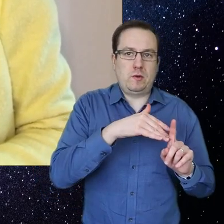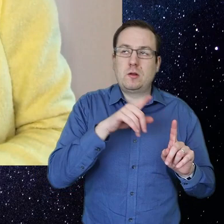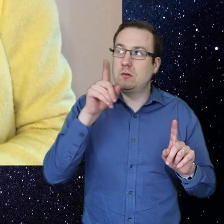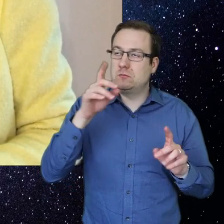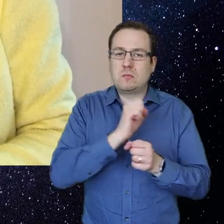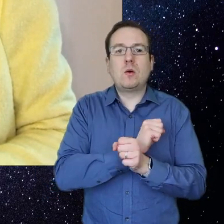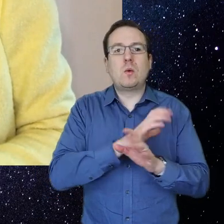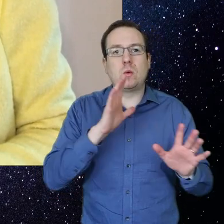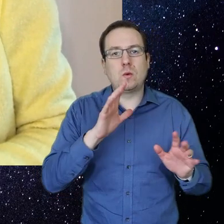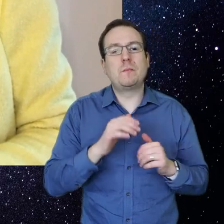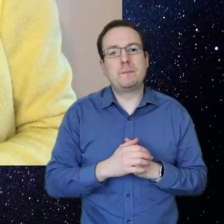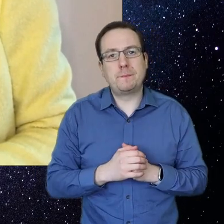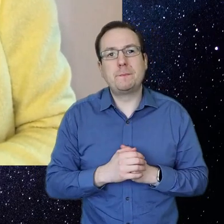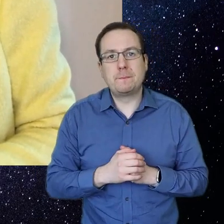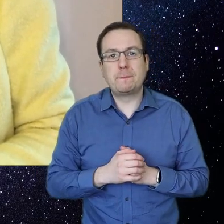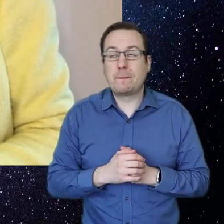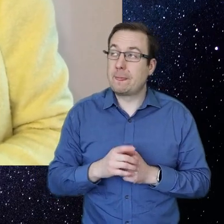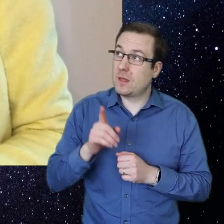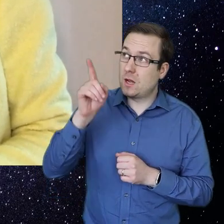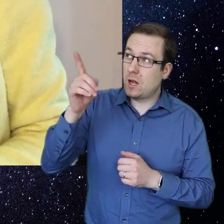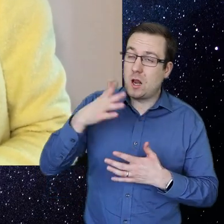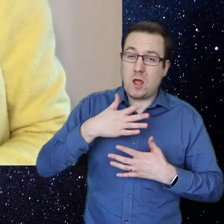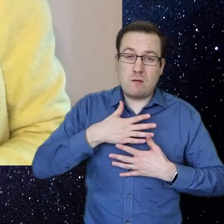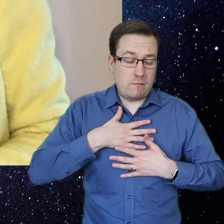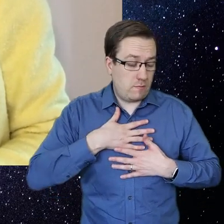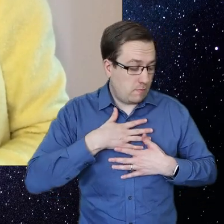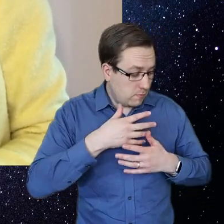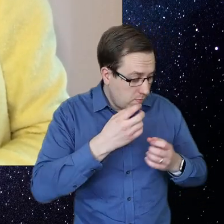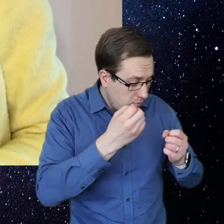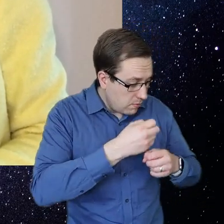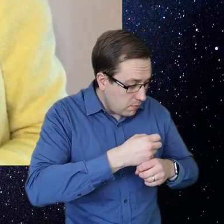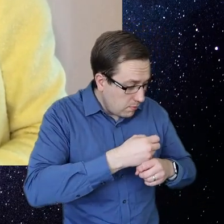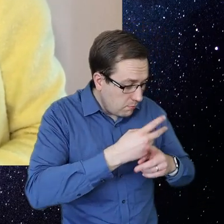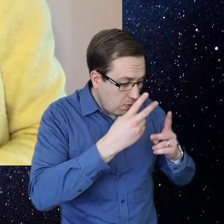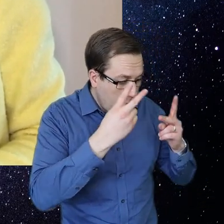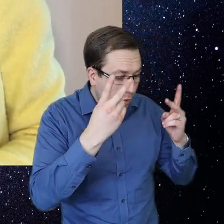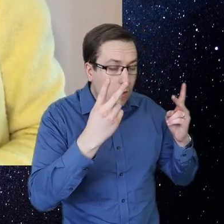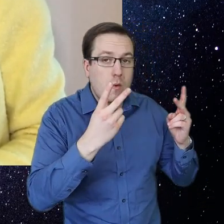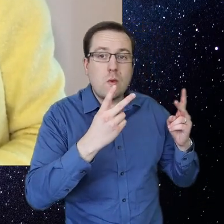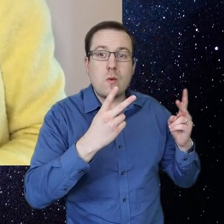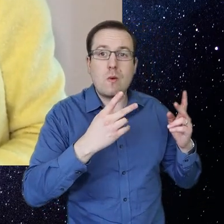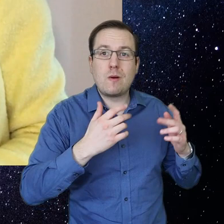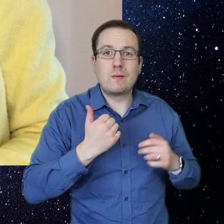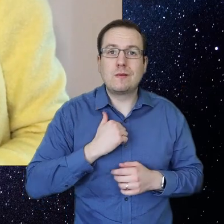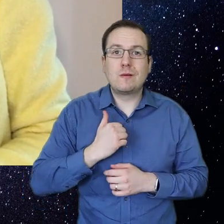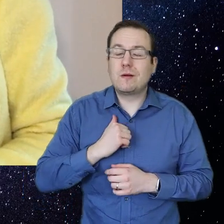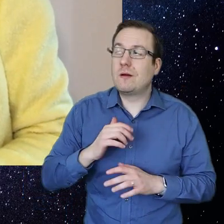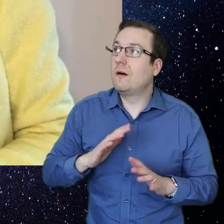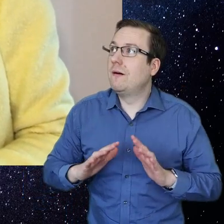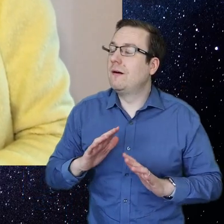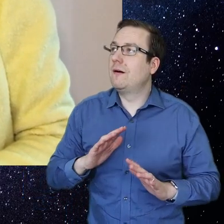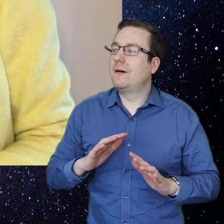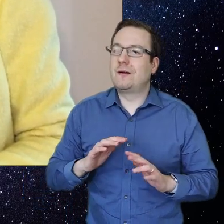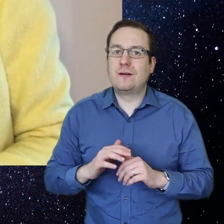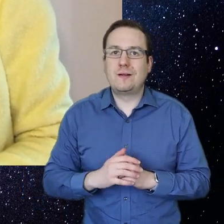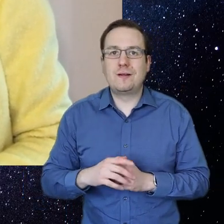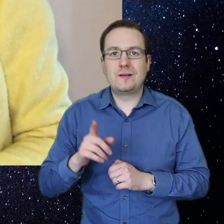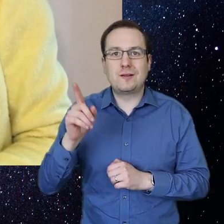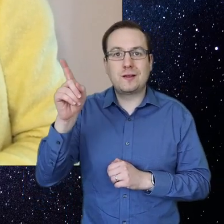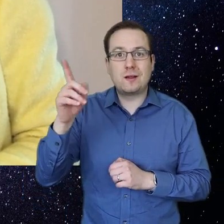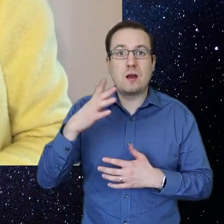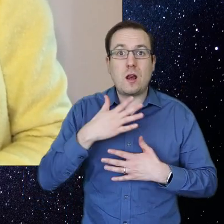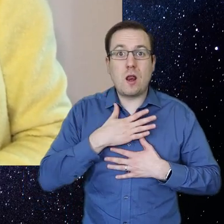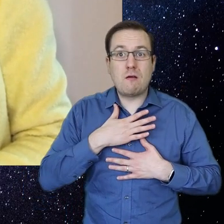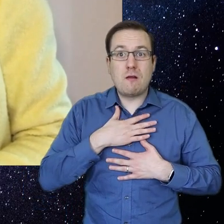alienation. Love is growing in darkness. It comes unexpectedly. Love invites